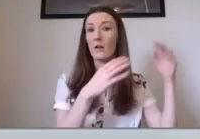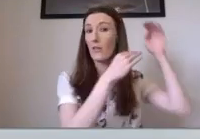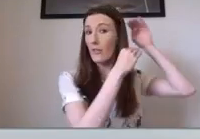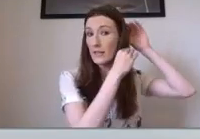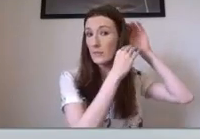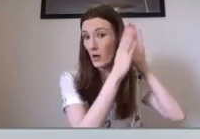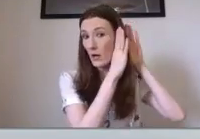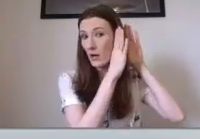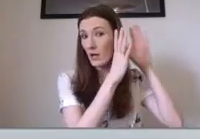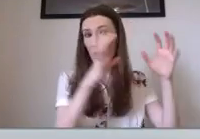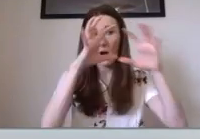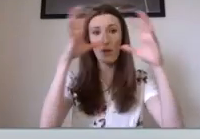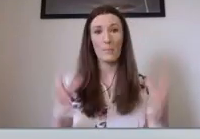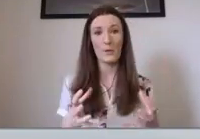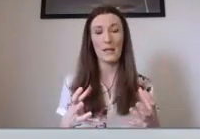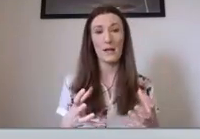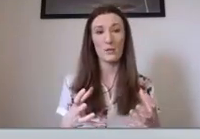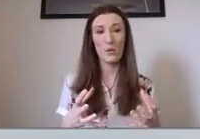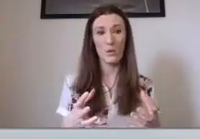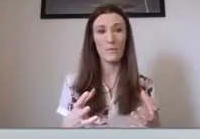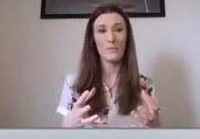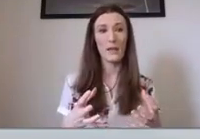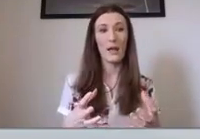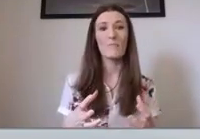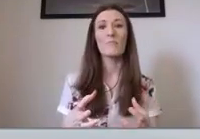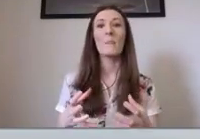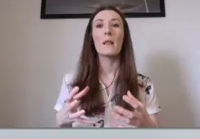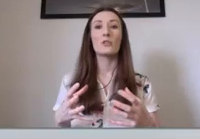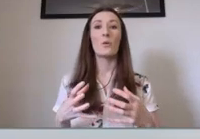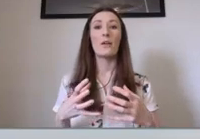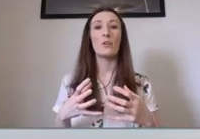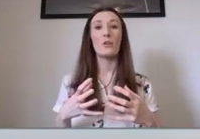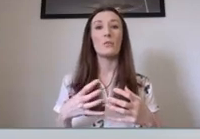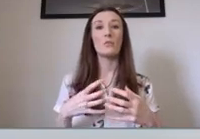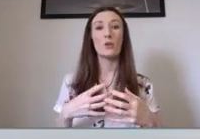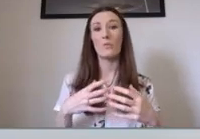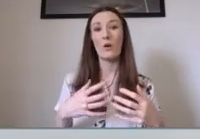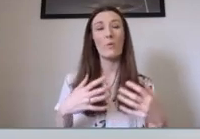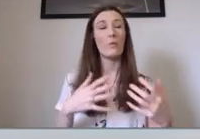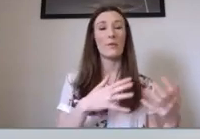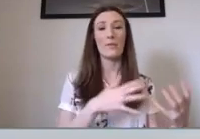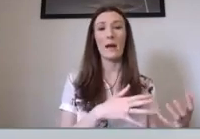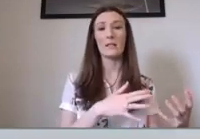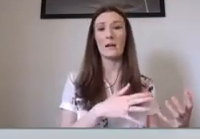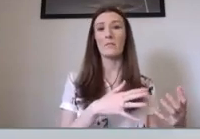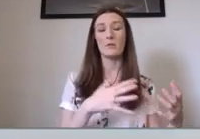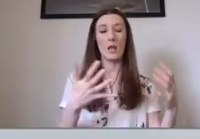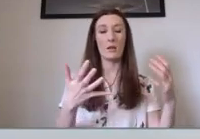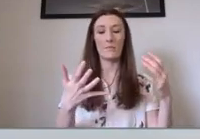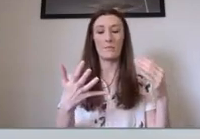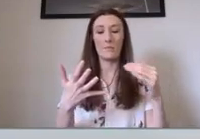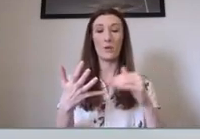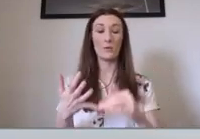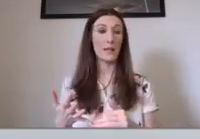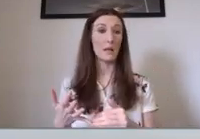loss, this part, not on the person as the whole. Okay, so if you don't know whether that deaf